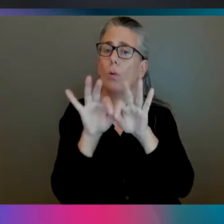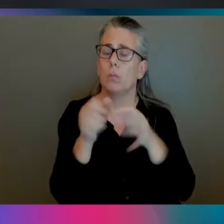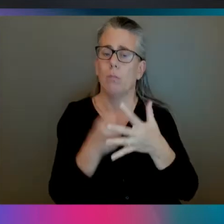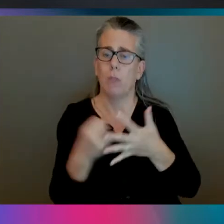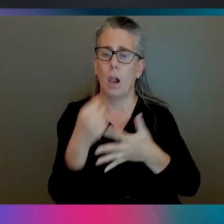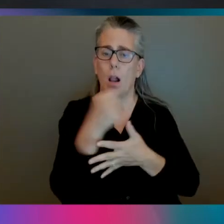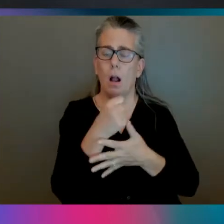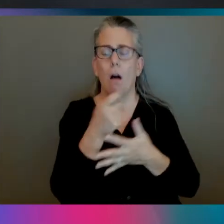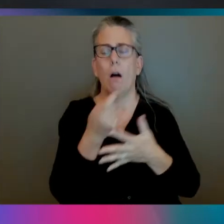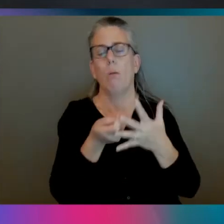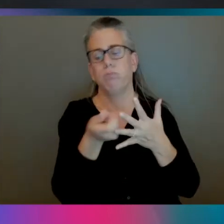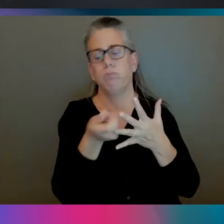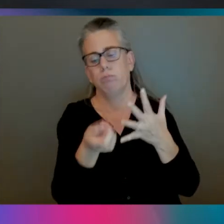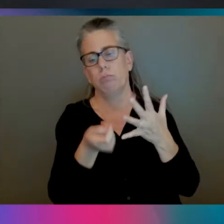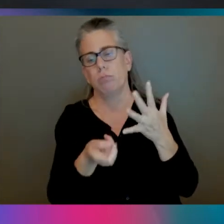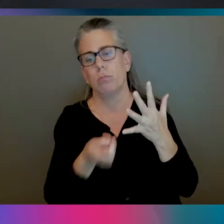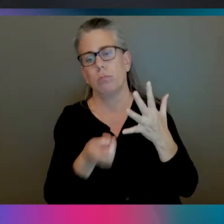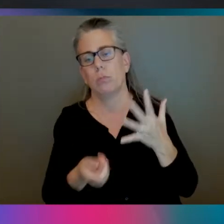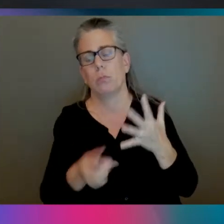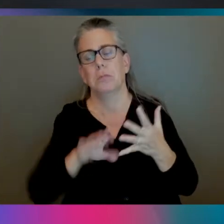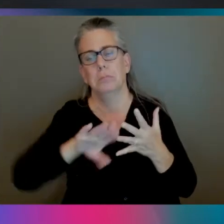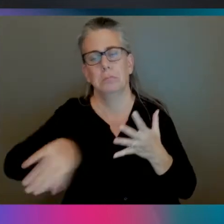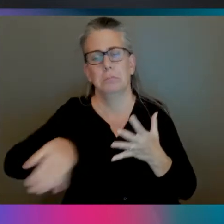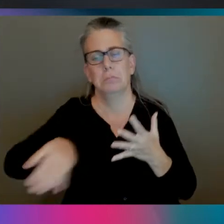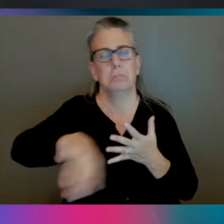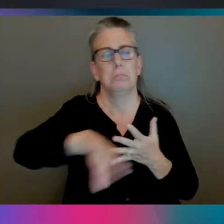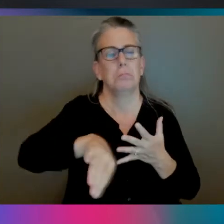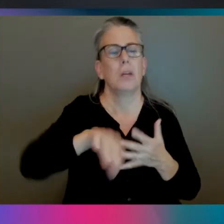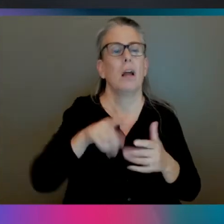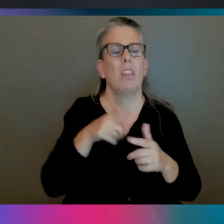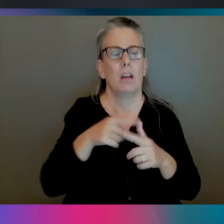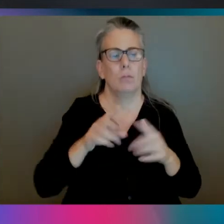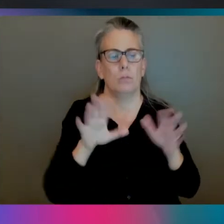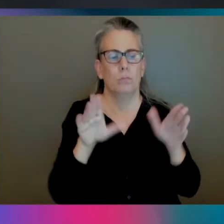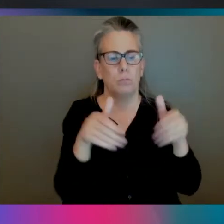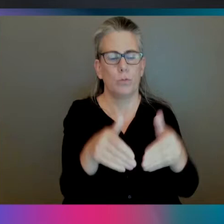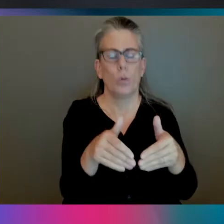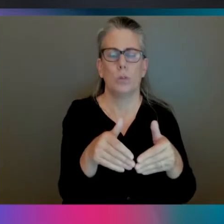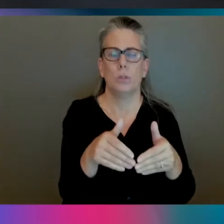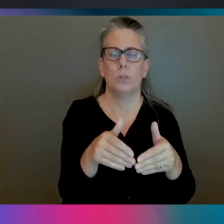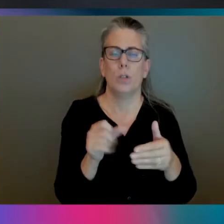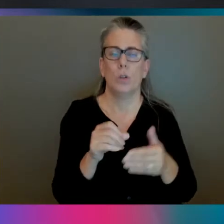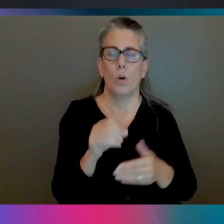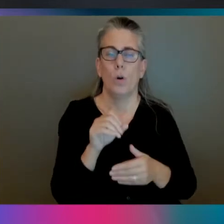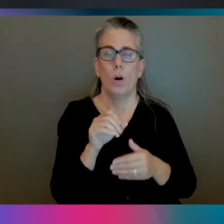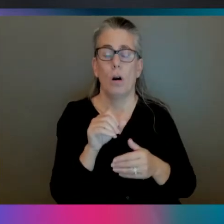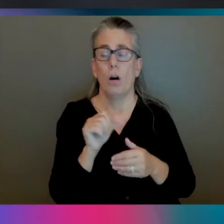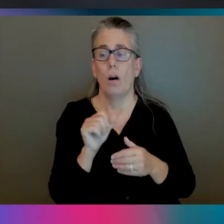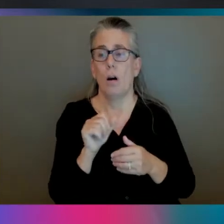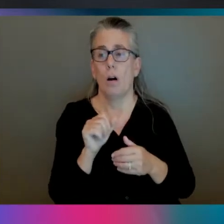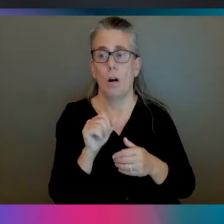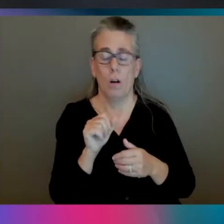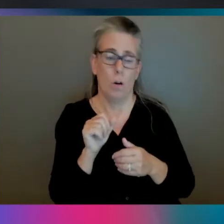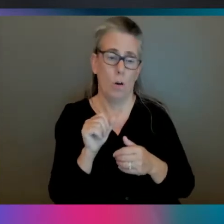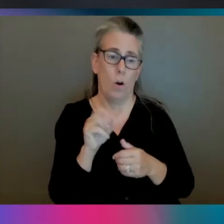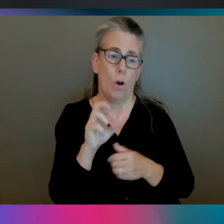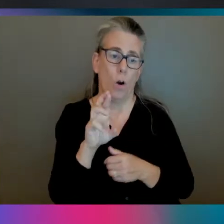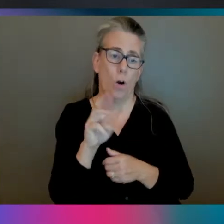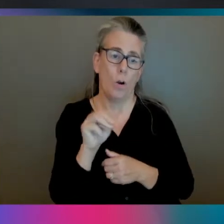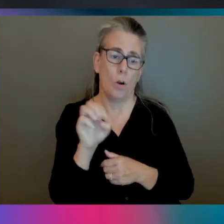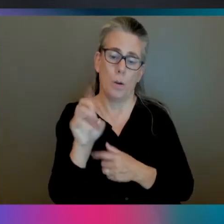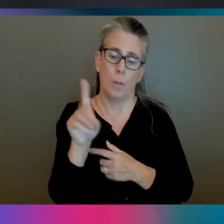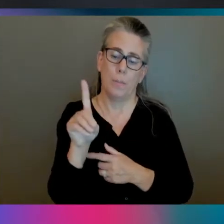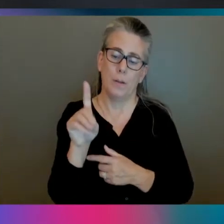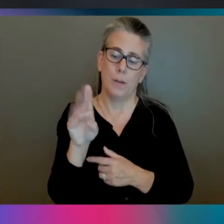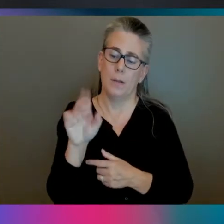data. Yeah. Cool. So awesome. it's kind of based on armed bandits. Here we are in the Vegas with the